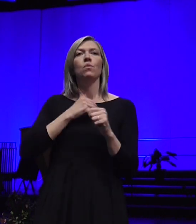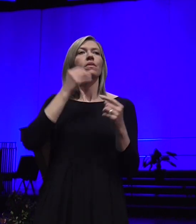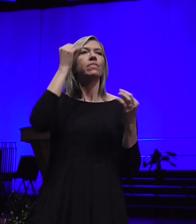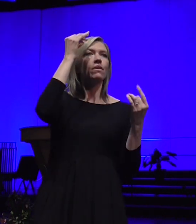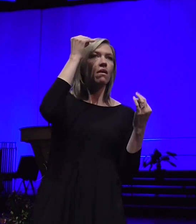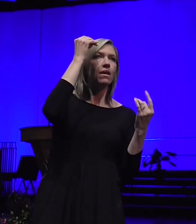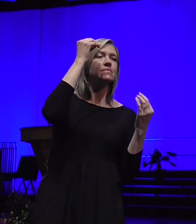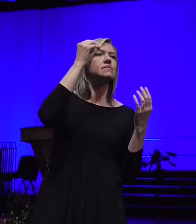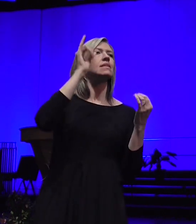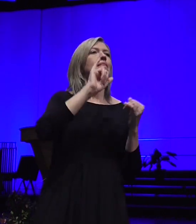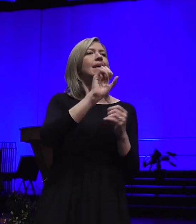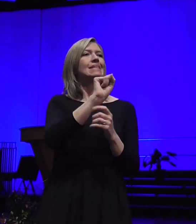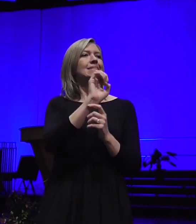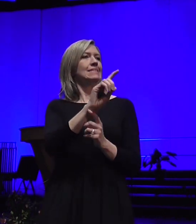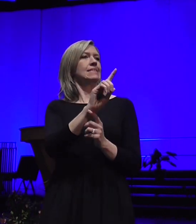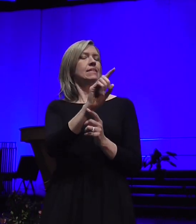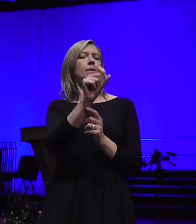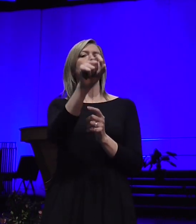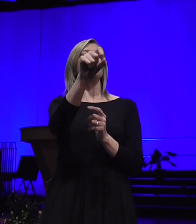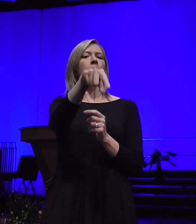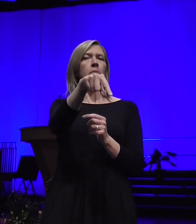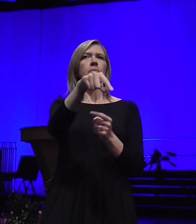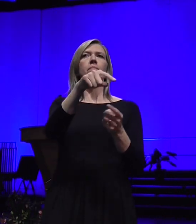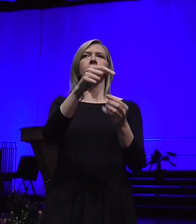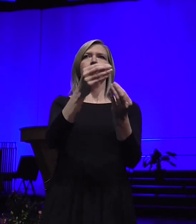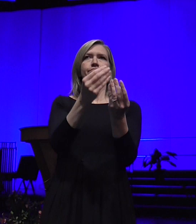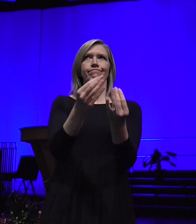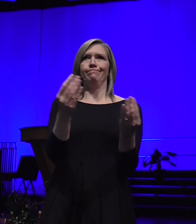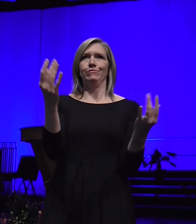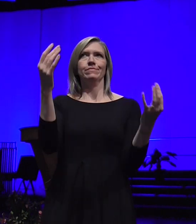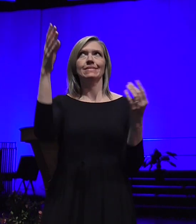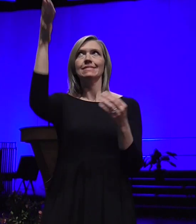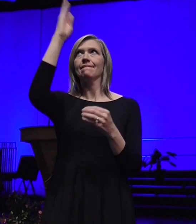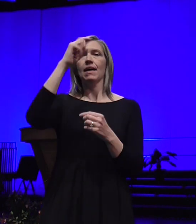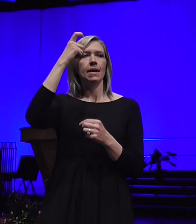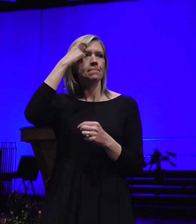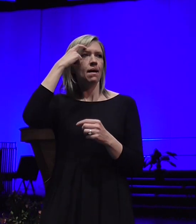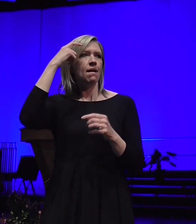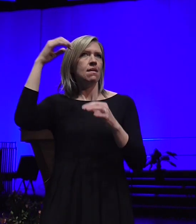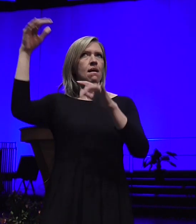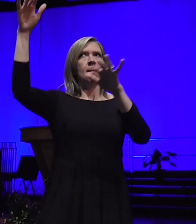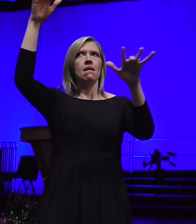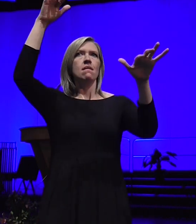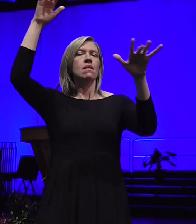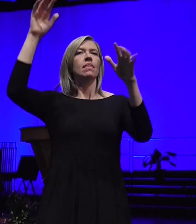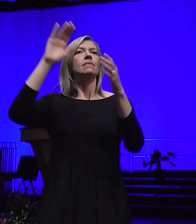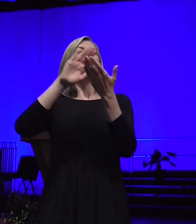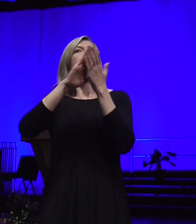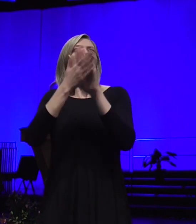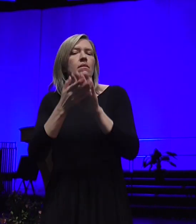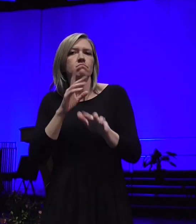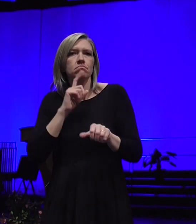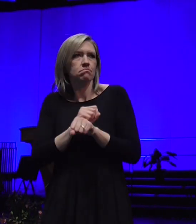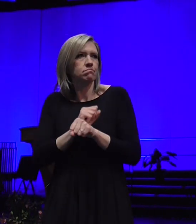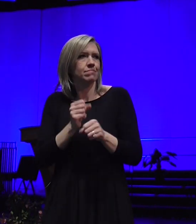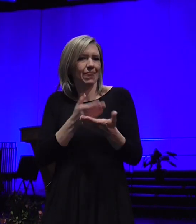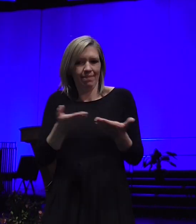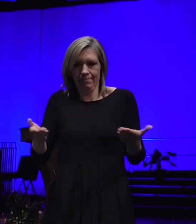are planted as seeds in the garden of divine mind, and they become the things in our